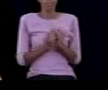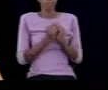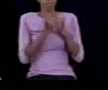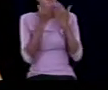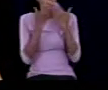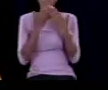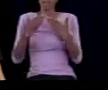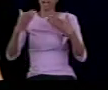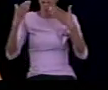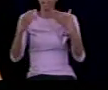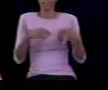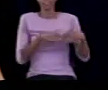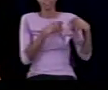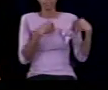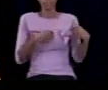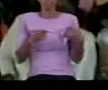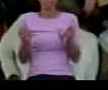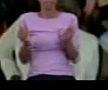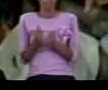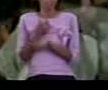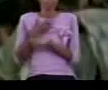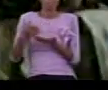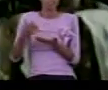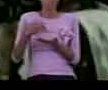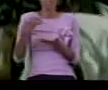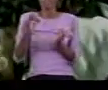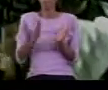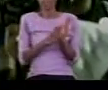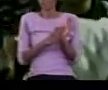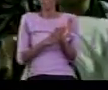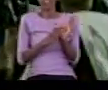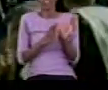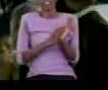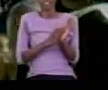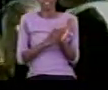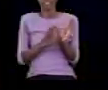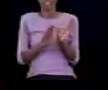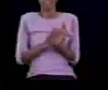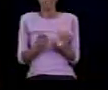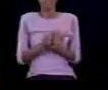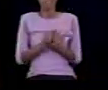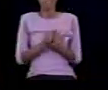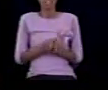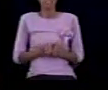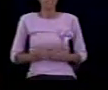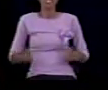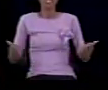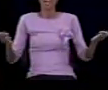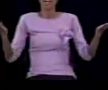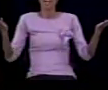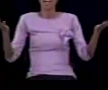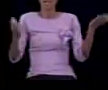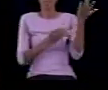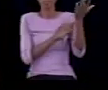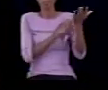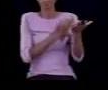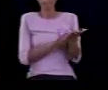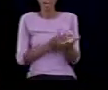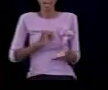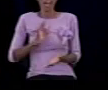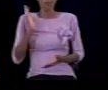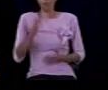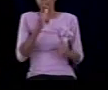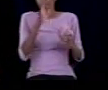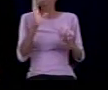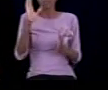With a grateful heart, with a song of praise, with an outstretched arm,